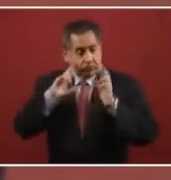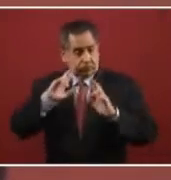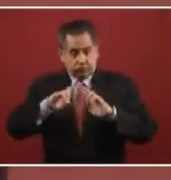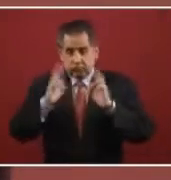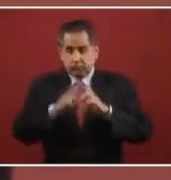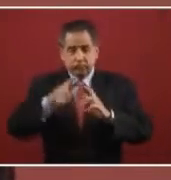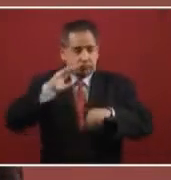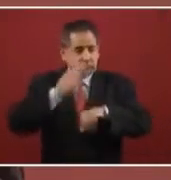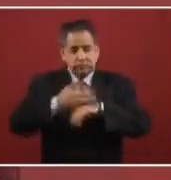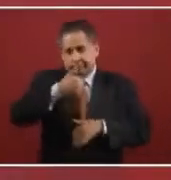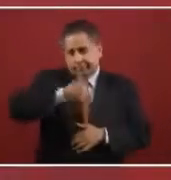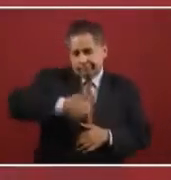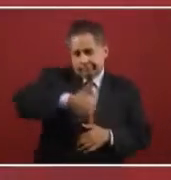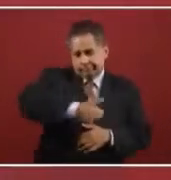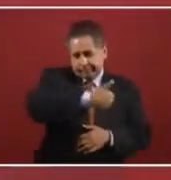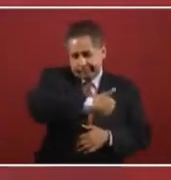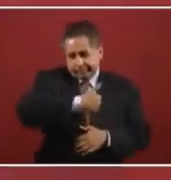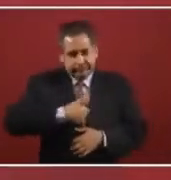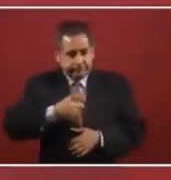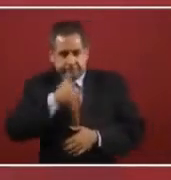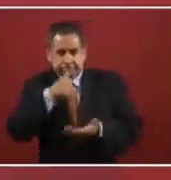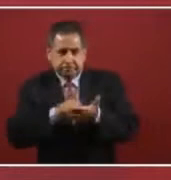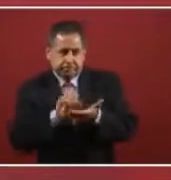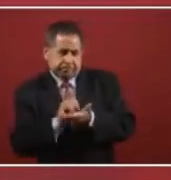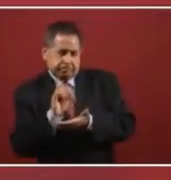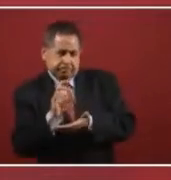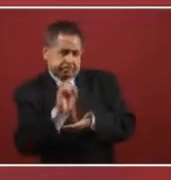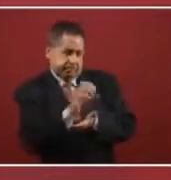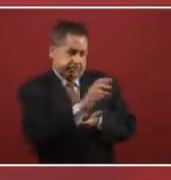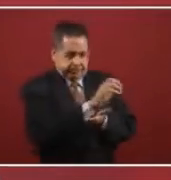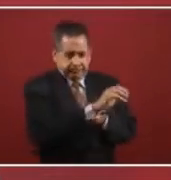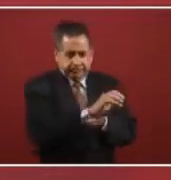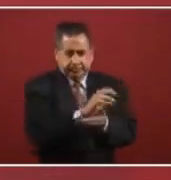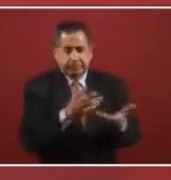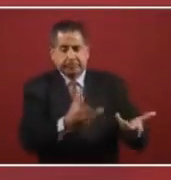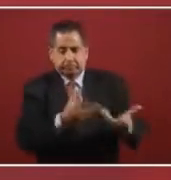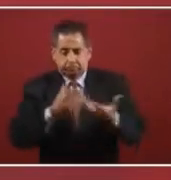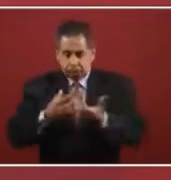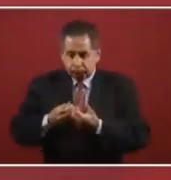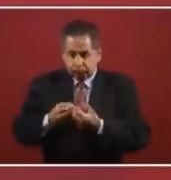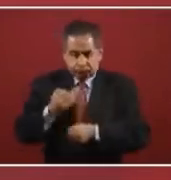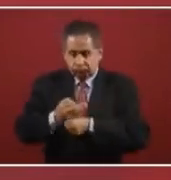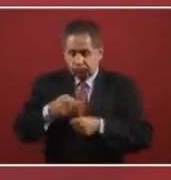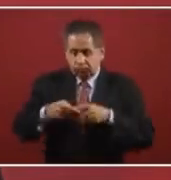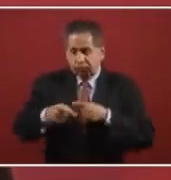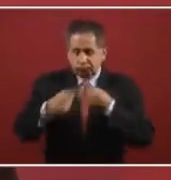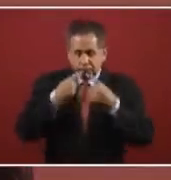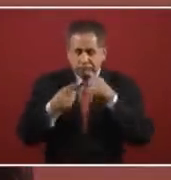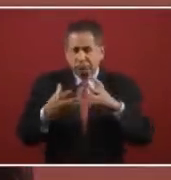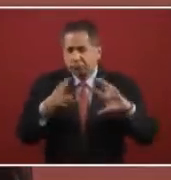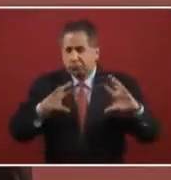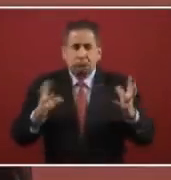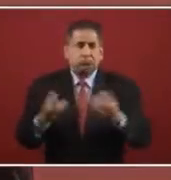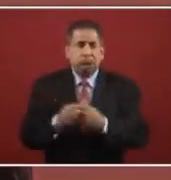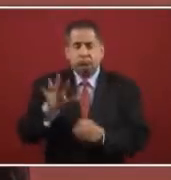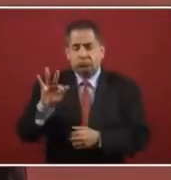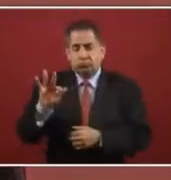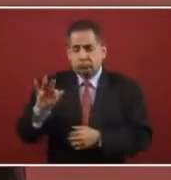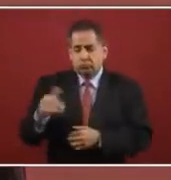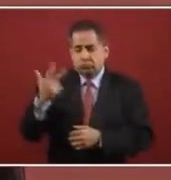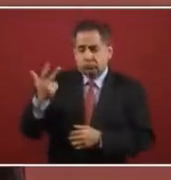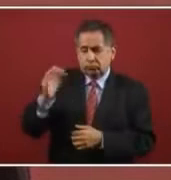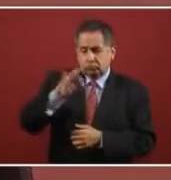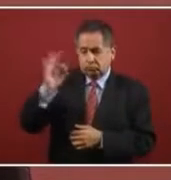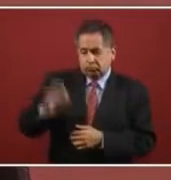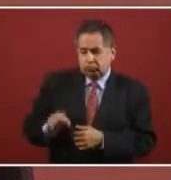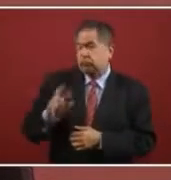with the responsible parties of every company or area, and we have around 48%.